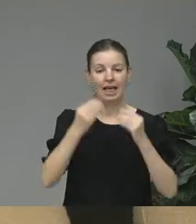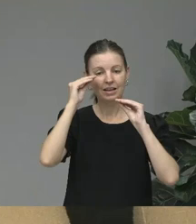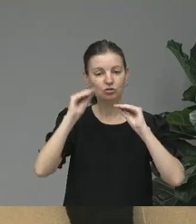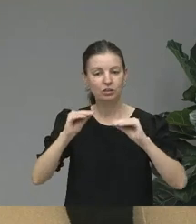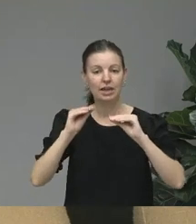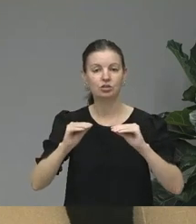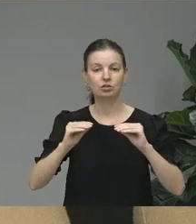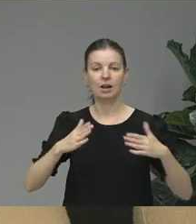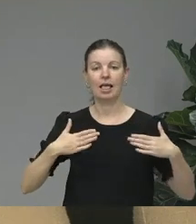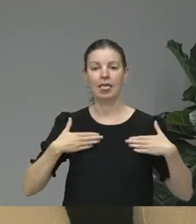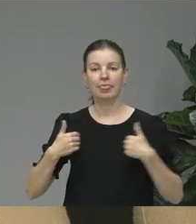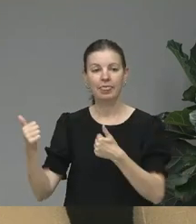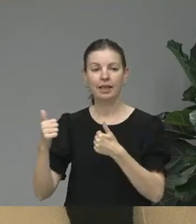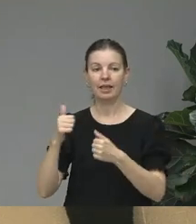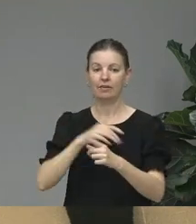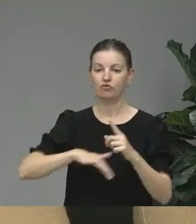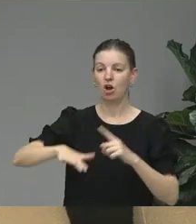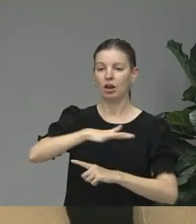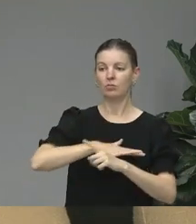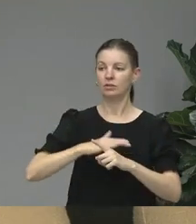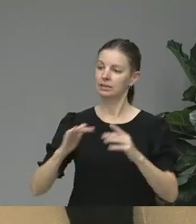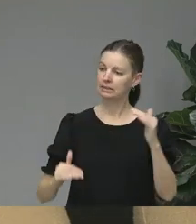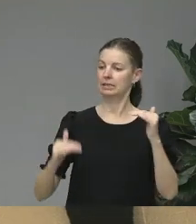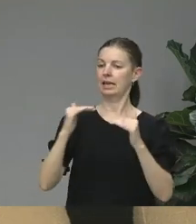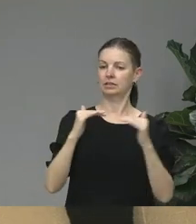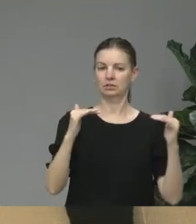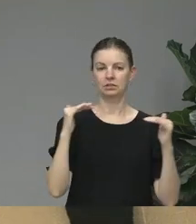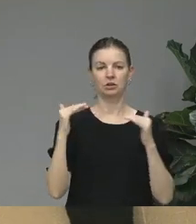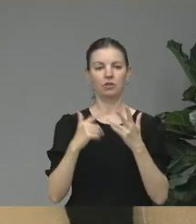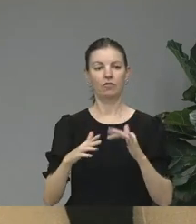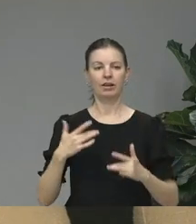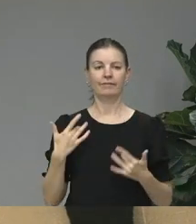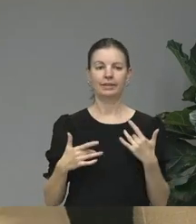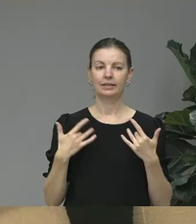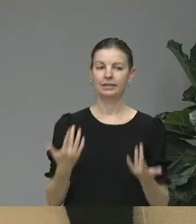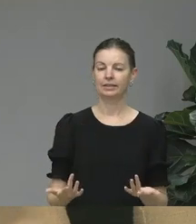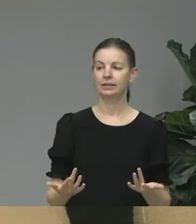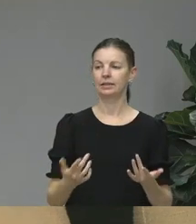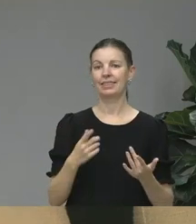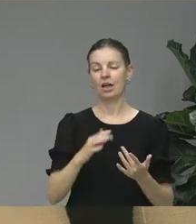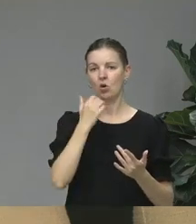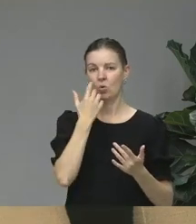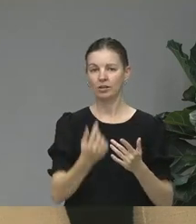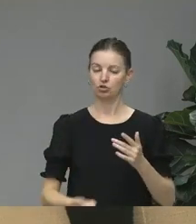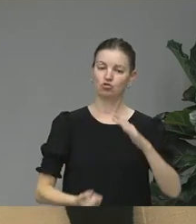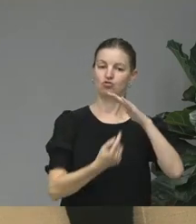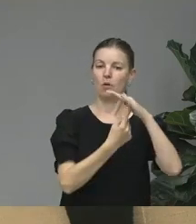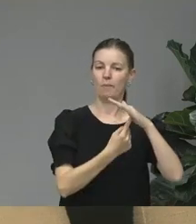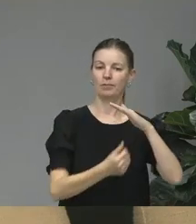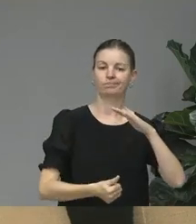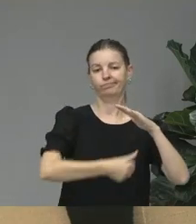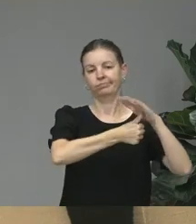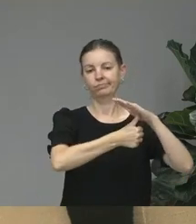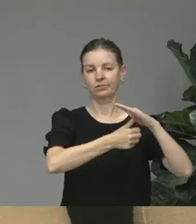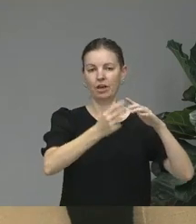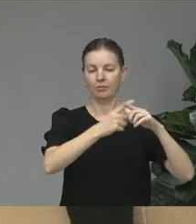environment, and a right to an adequate standard of living, to mention key rights that are always top of people's agendas. So for